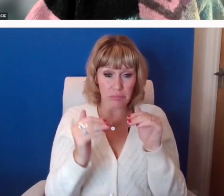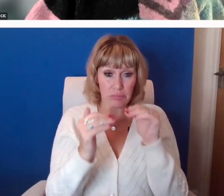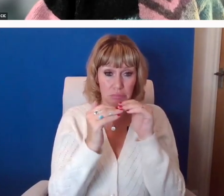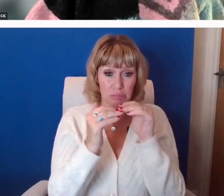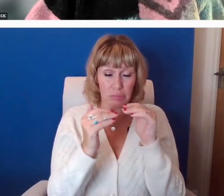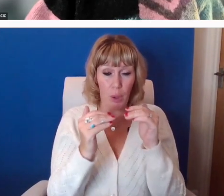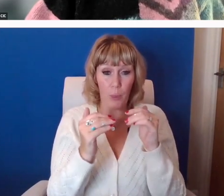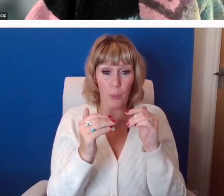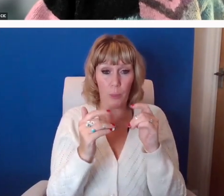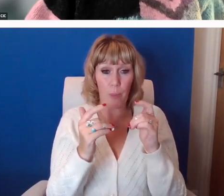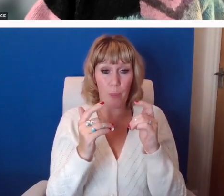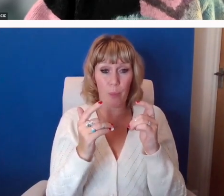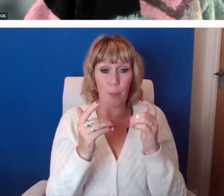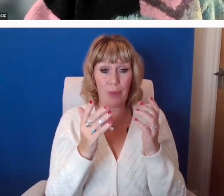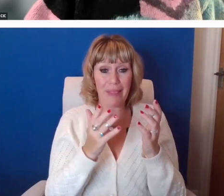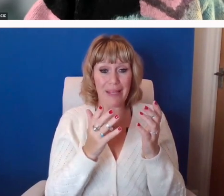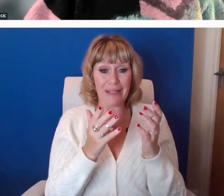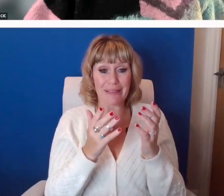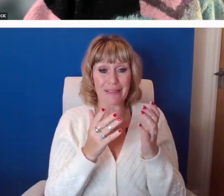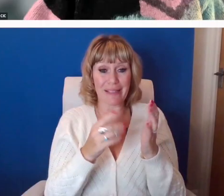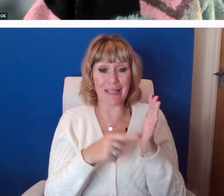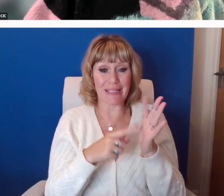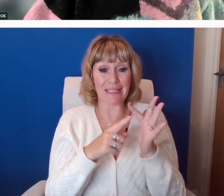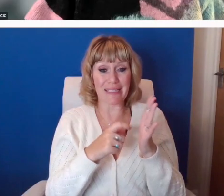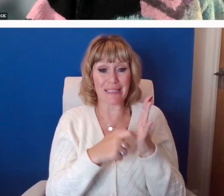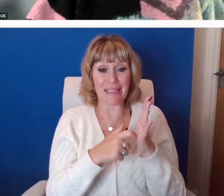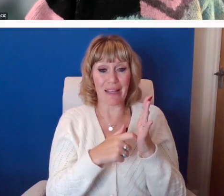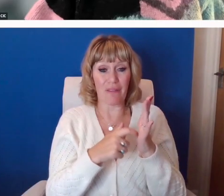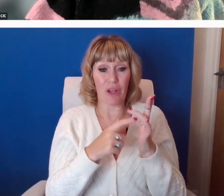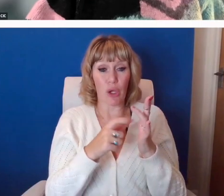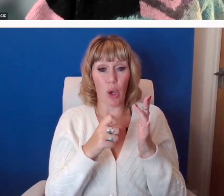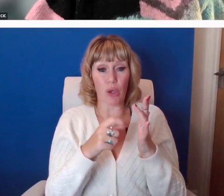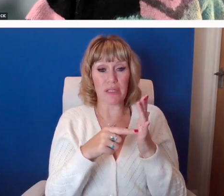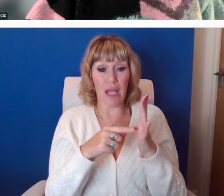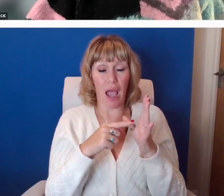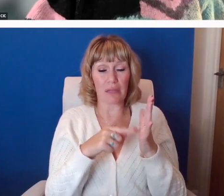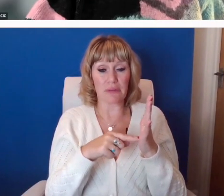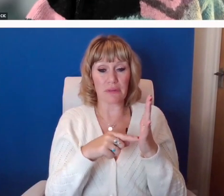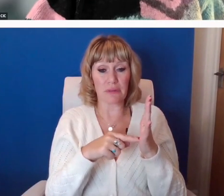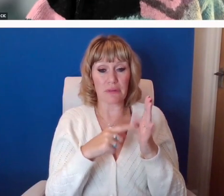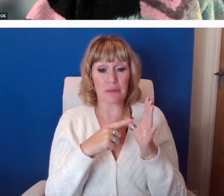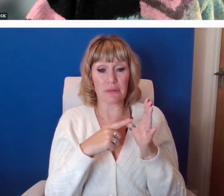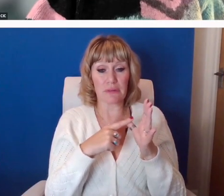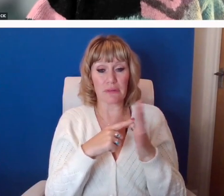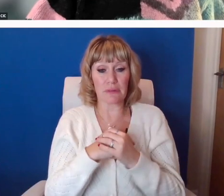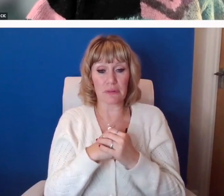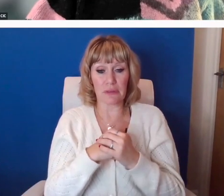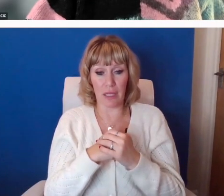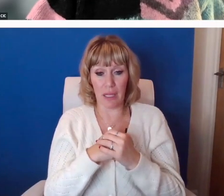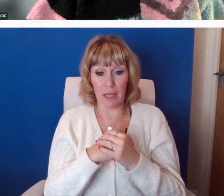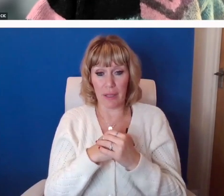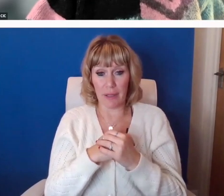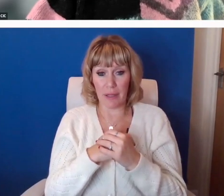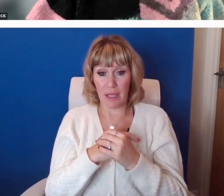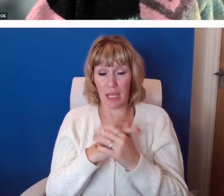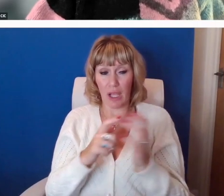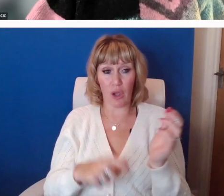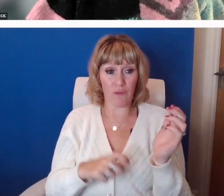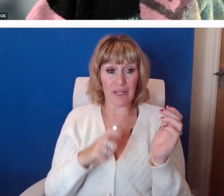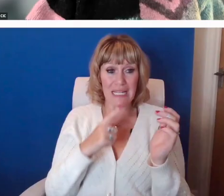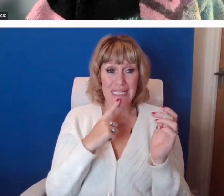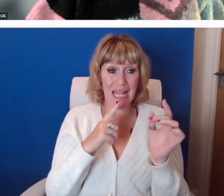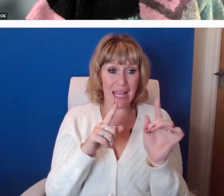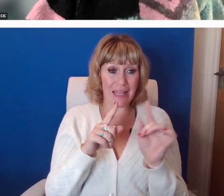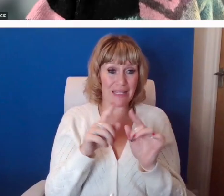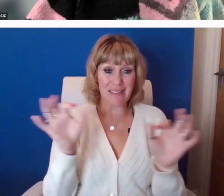terracotta with slip. Um, I can confidently say there's never been anything like that in